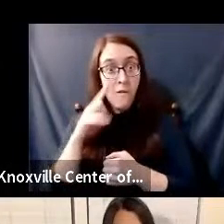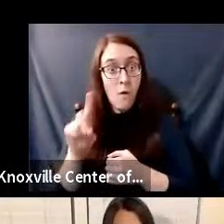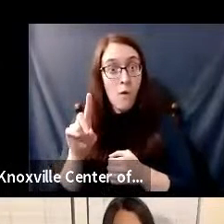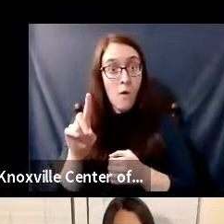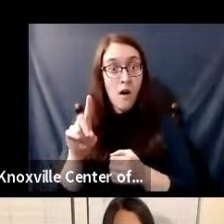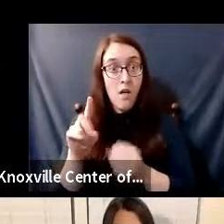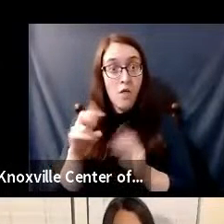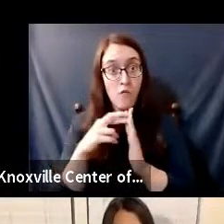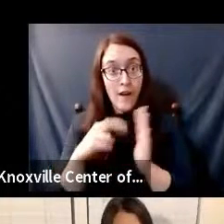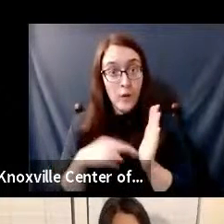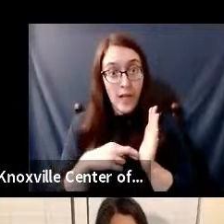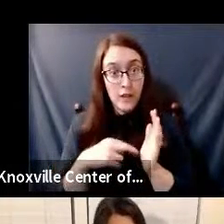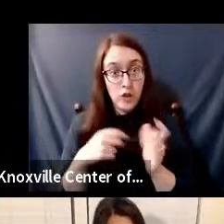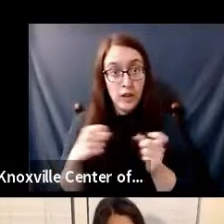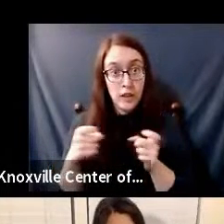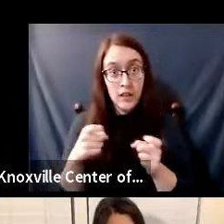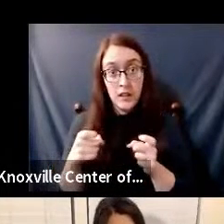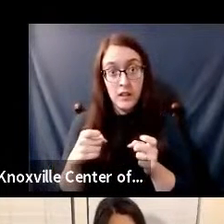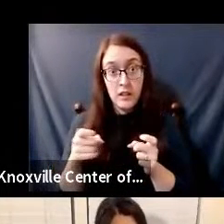it's stated?